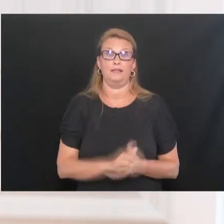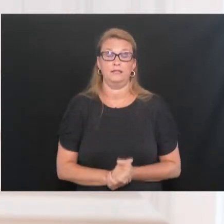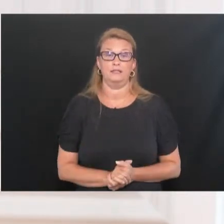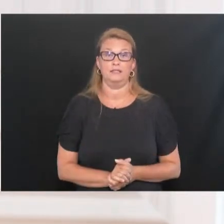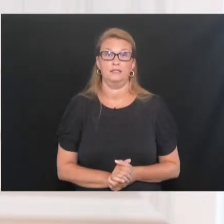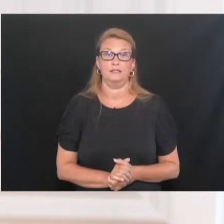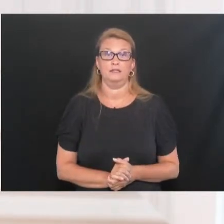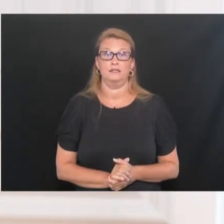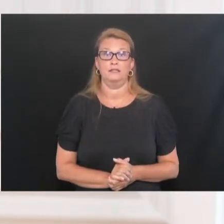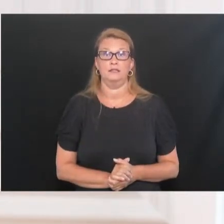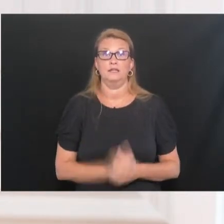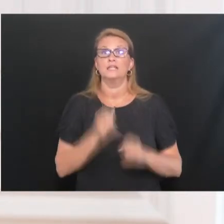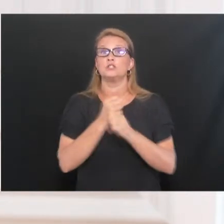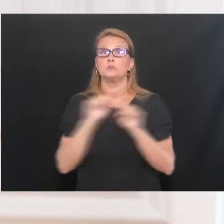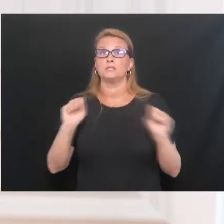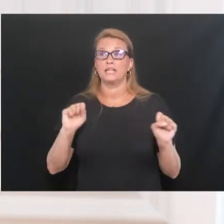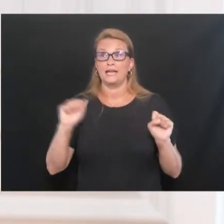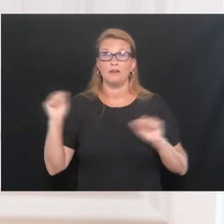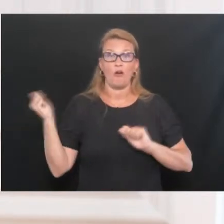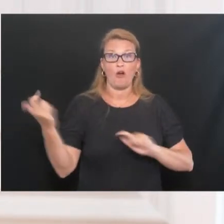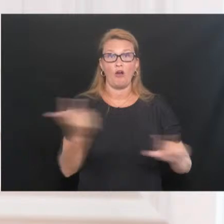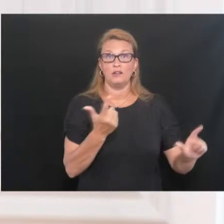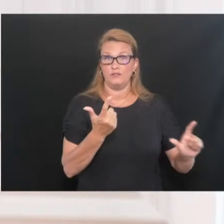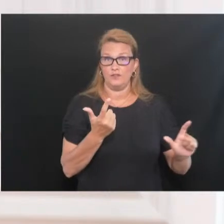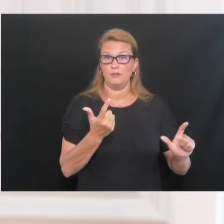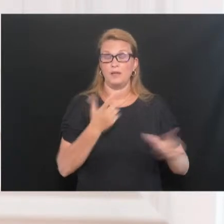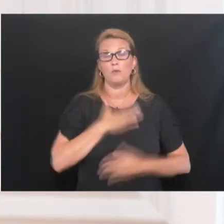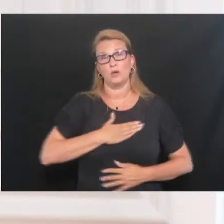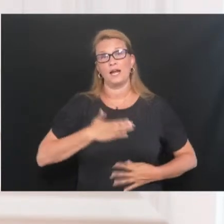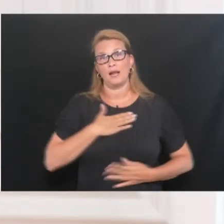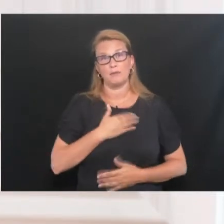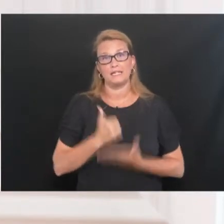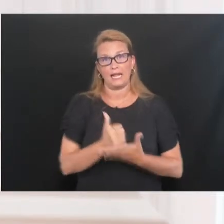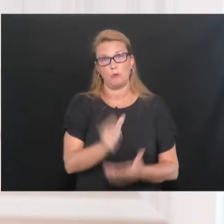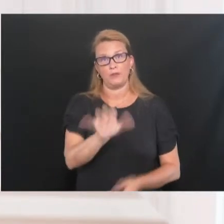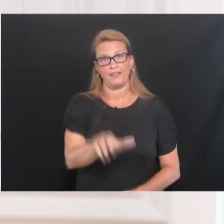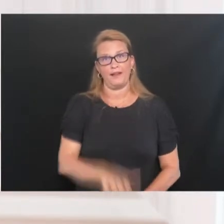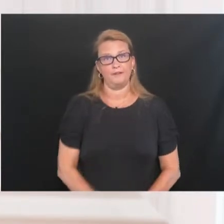every citizen, then of course we are delighted to be able to contribute that.